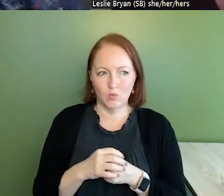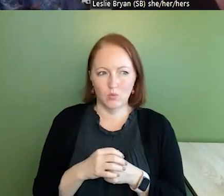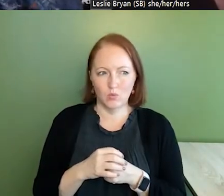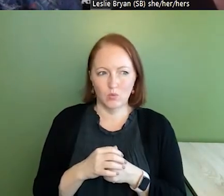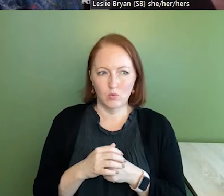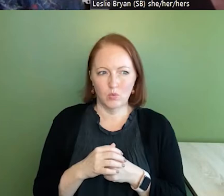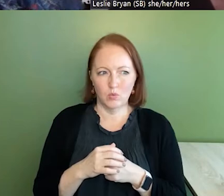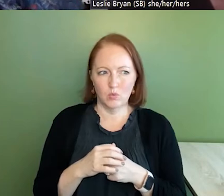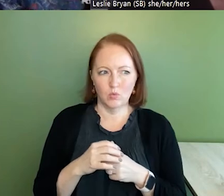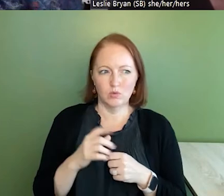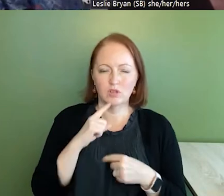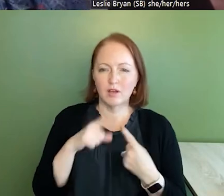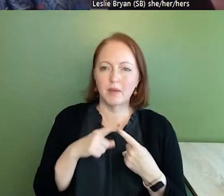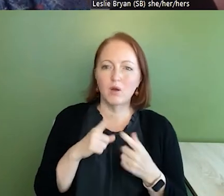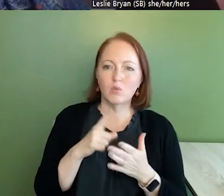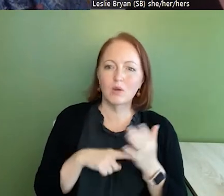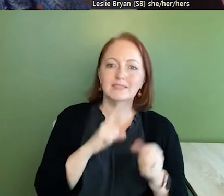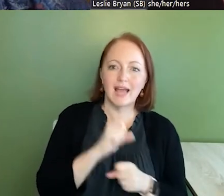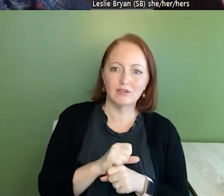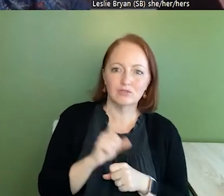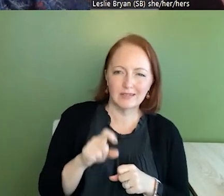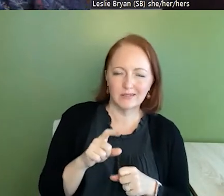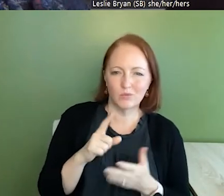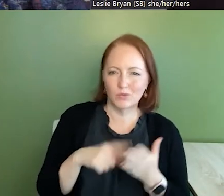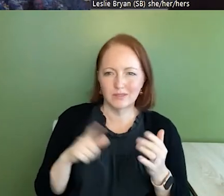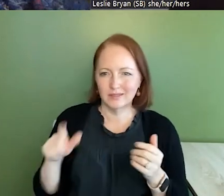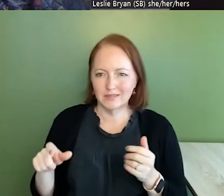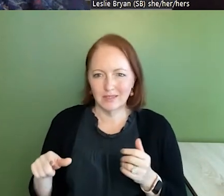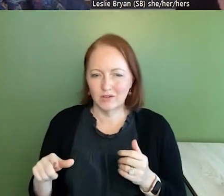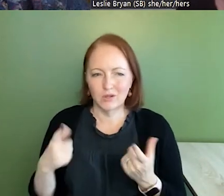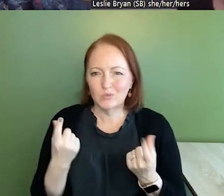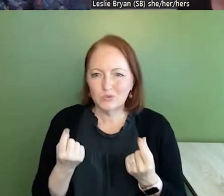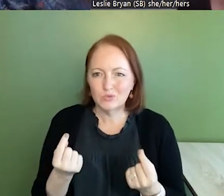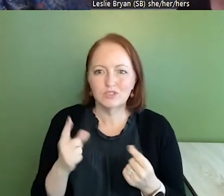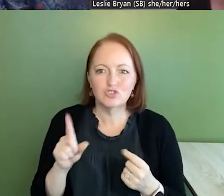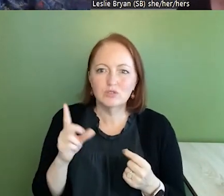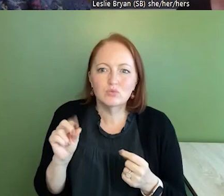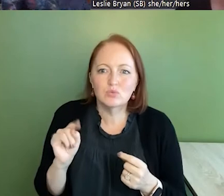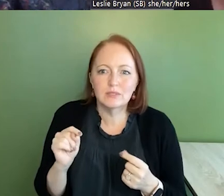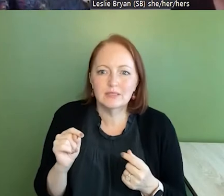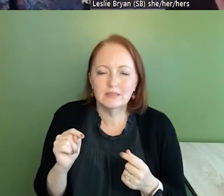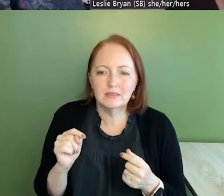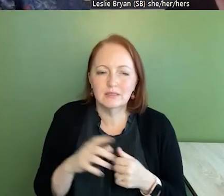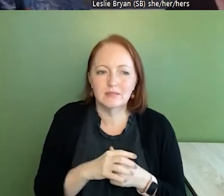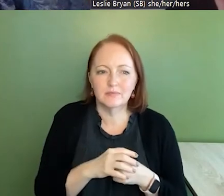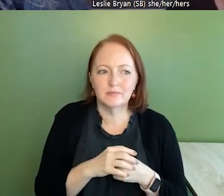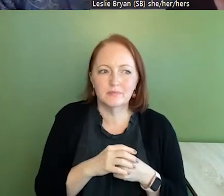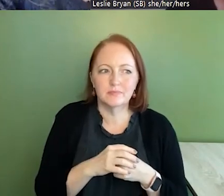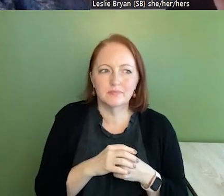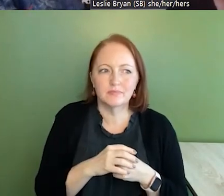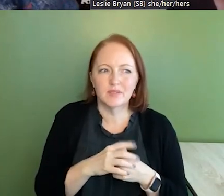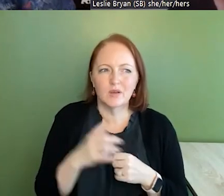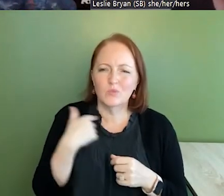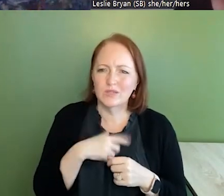was actually necessary and what was not. Mm-hmm. What were you doing just to do it? And we do